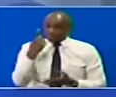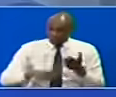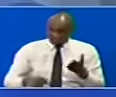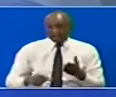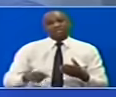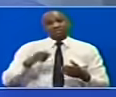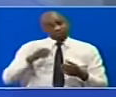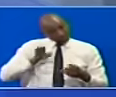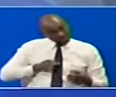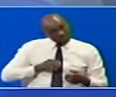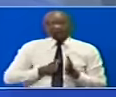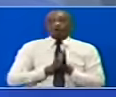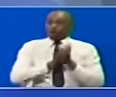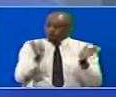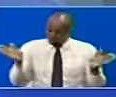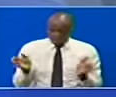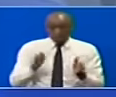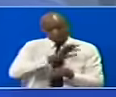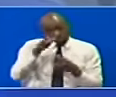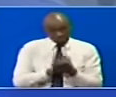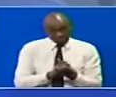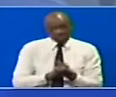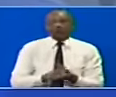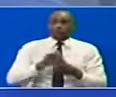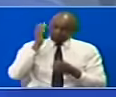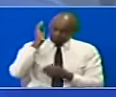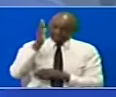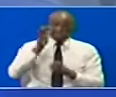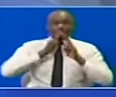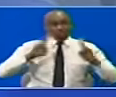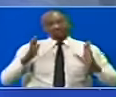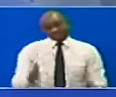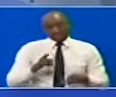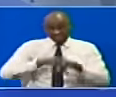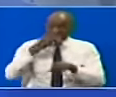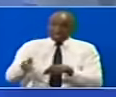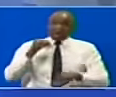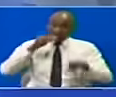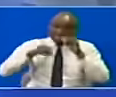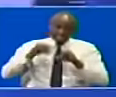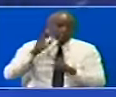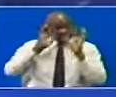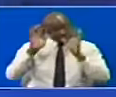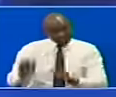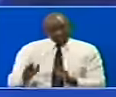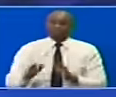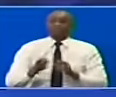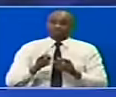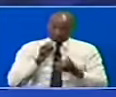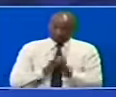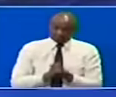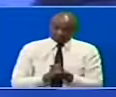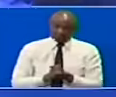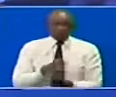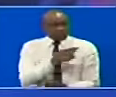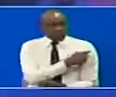maendeleo ya wanawake kwa jumla, wahubiri amani wakati huu wa siasa. Dr. Kittony